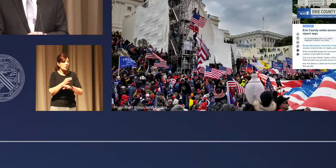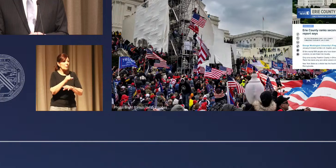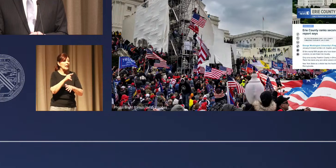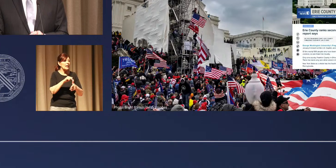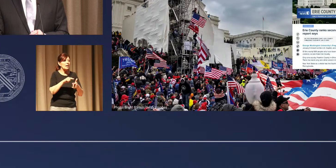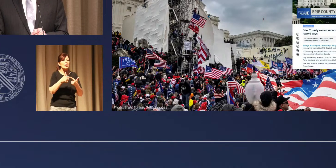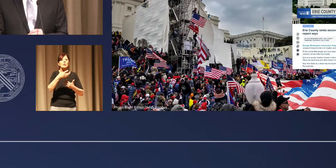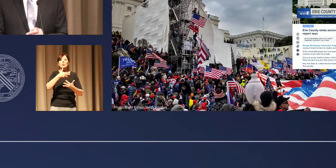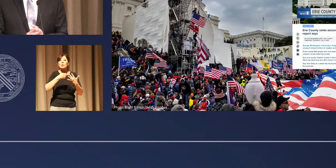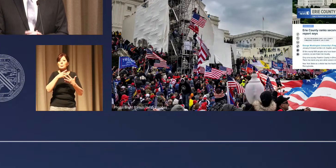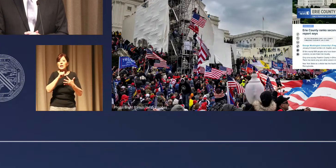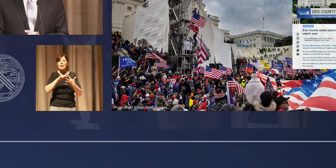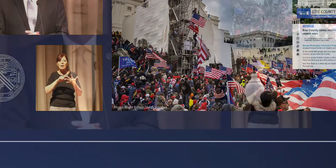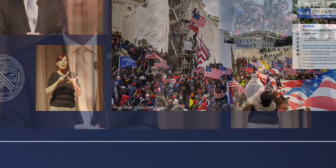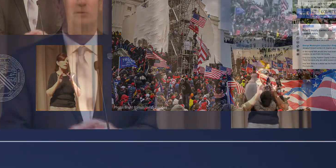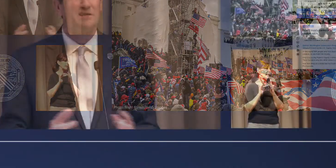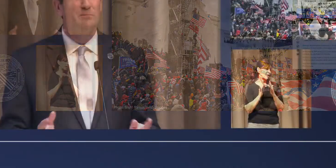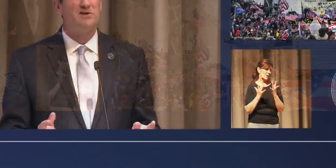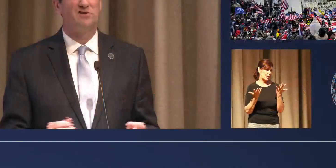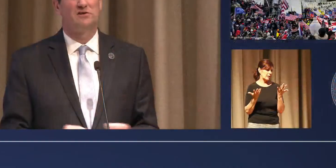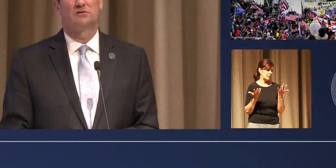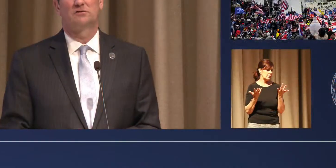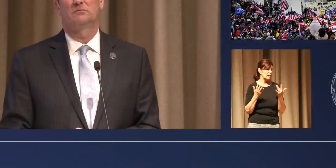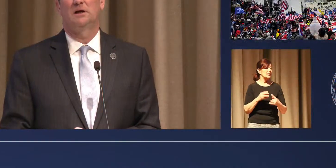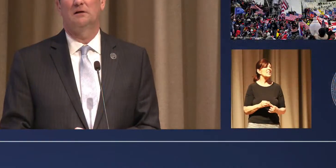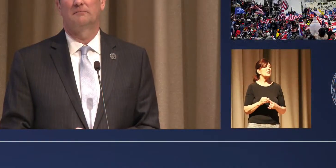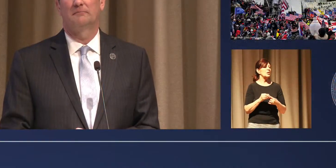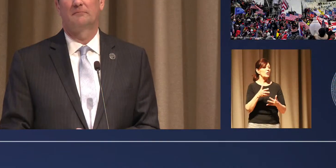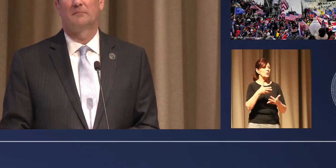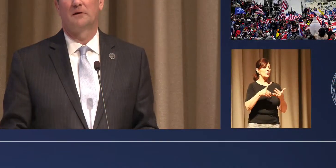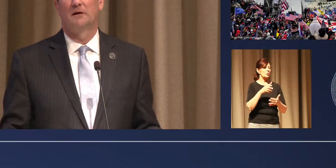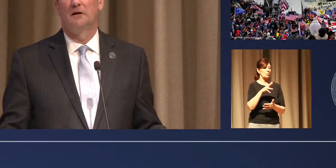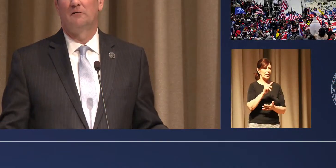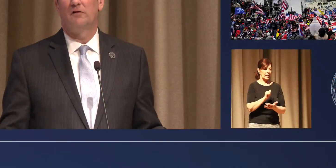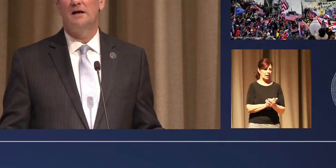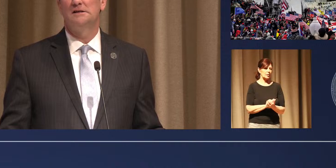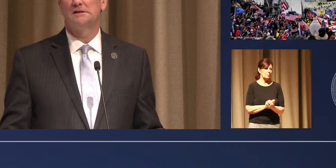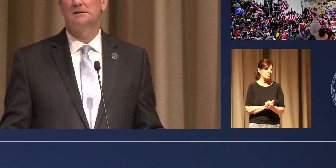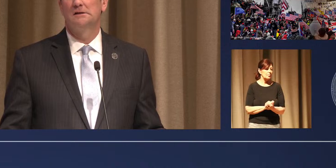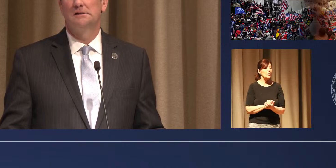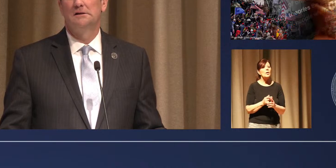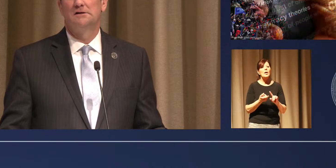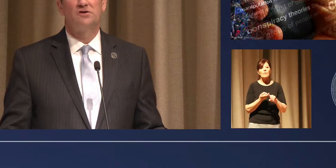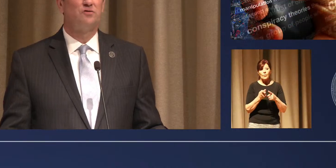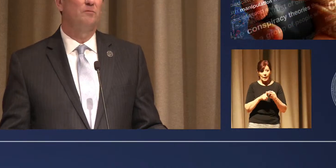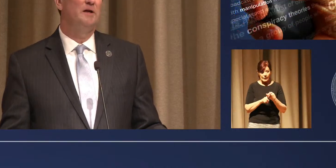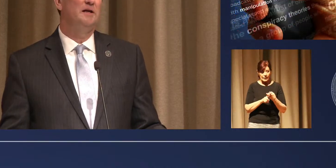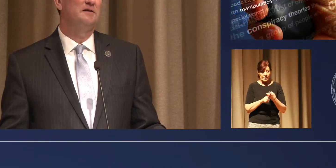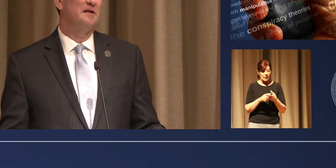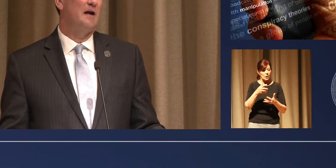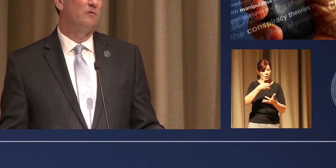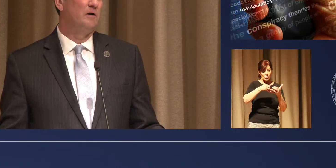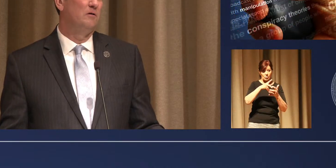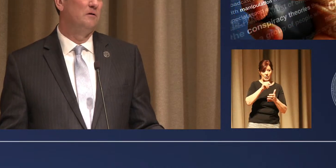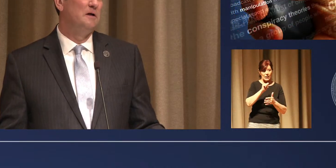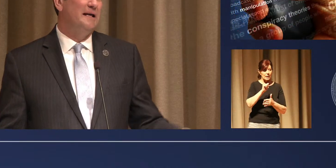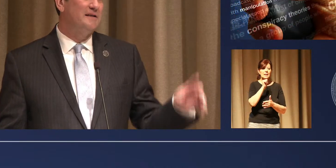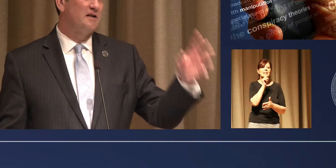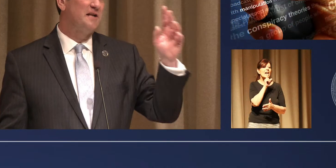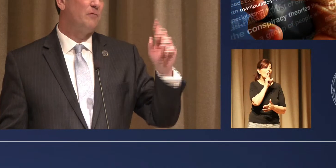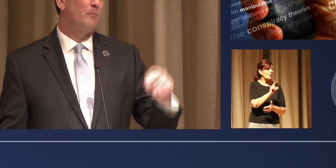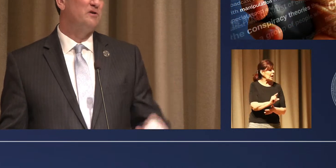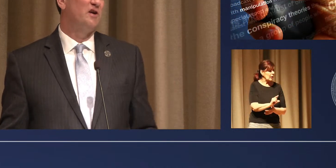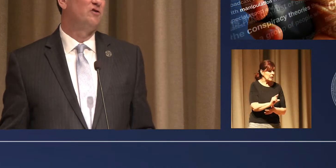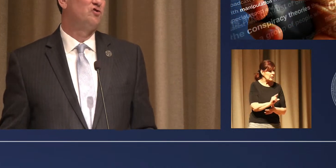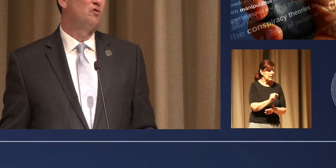social media, and the internet, but especially social media. Friends, social media is not real. It